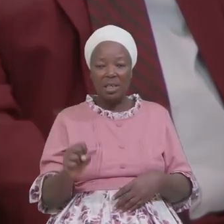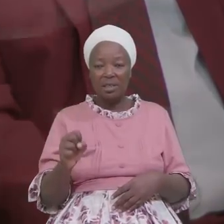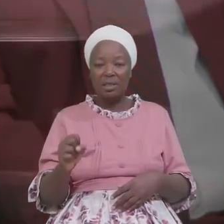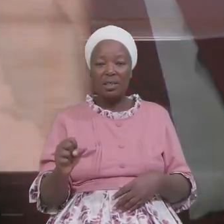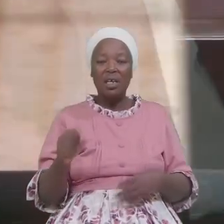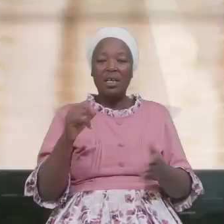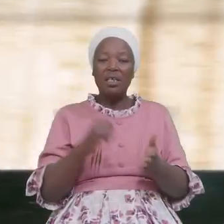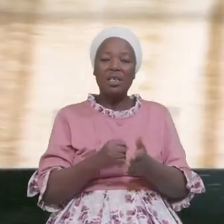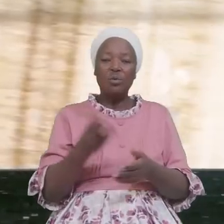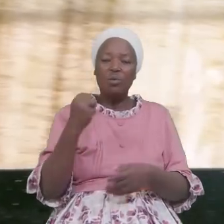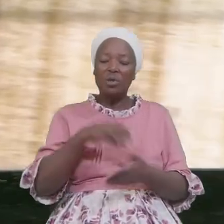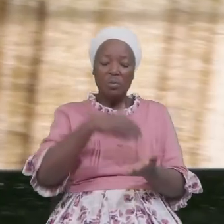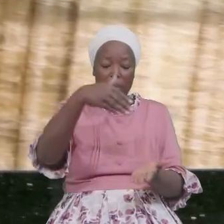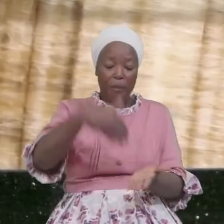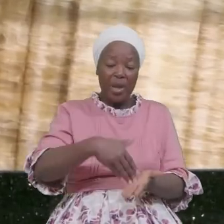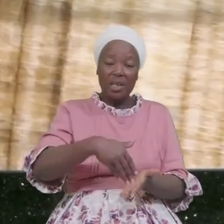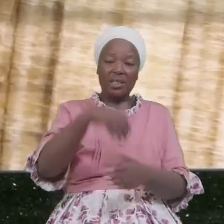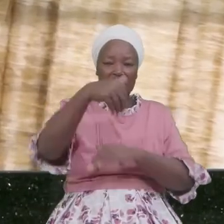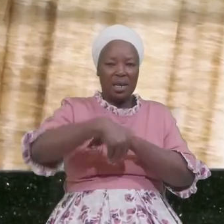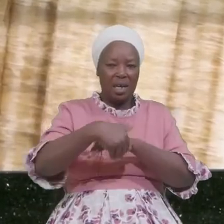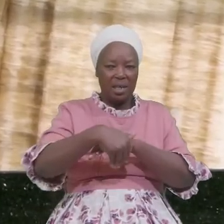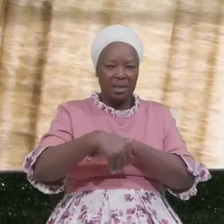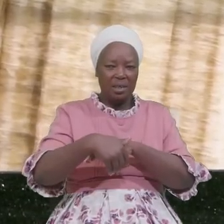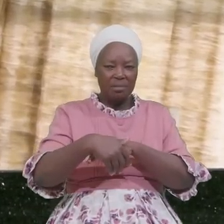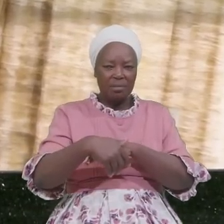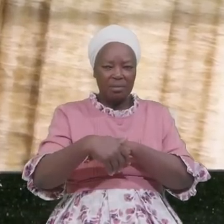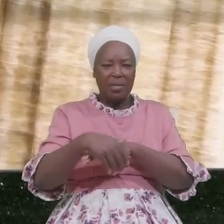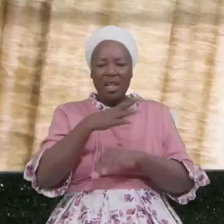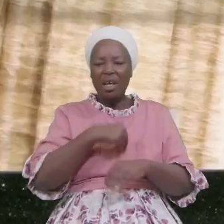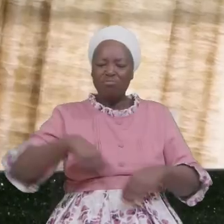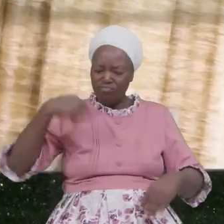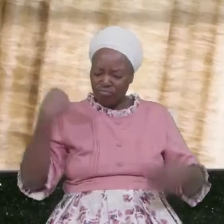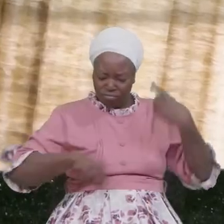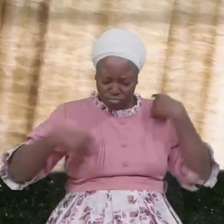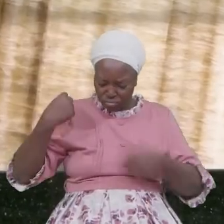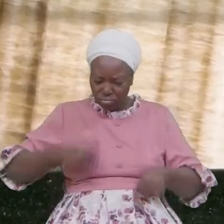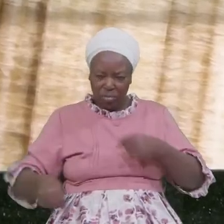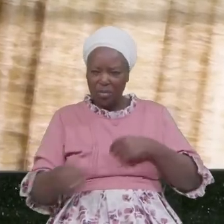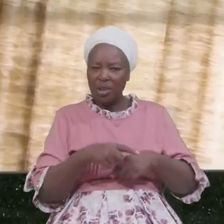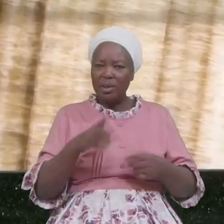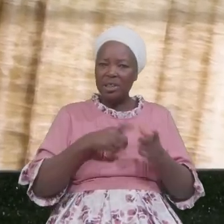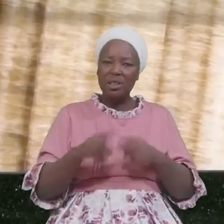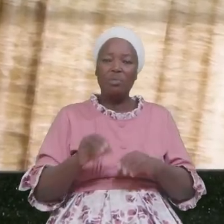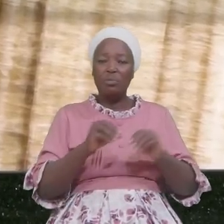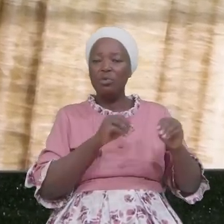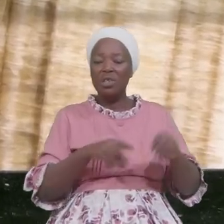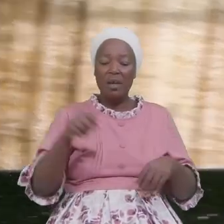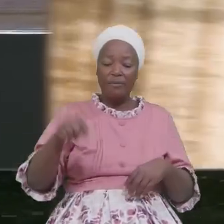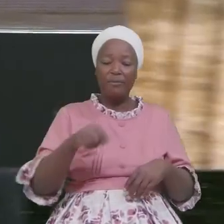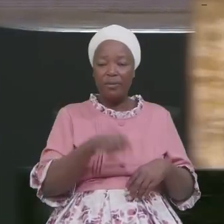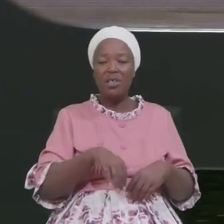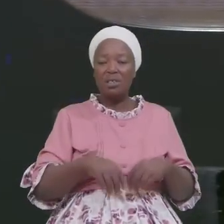was midnight. They had beaten them unjustly, and they put their feet in stocks, and